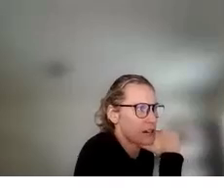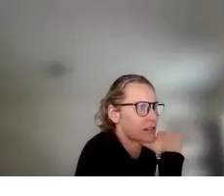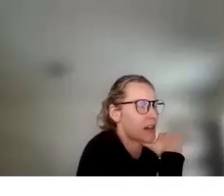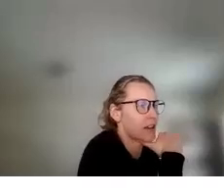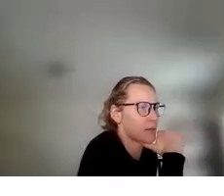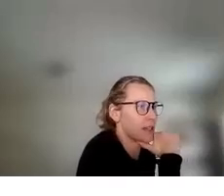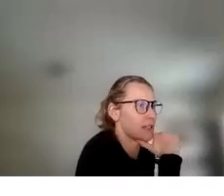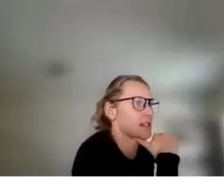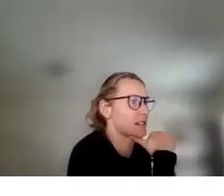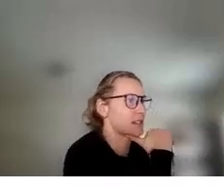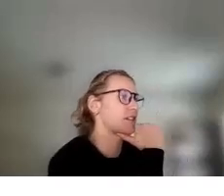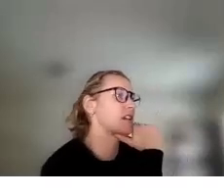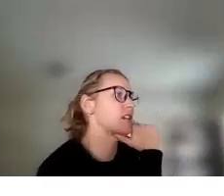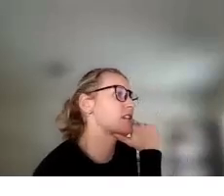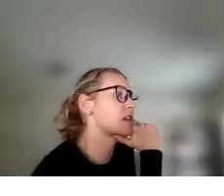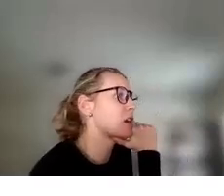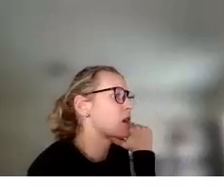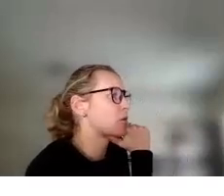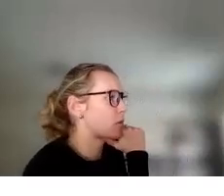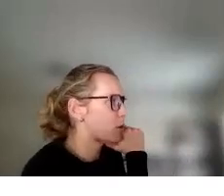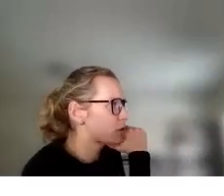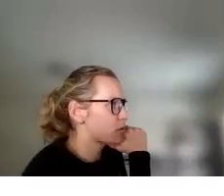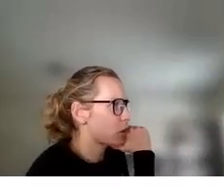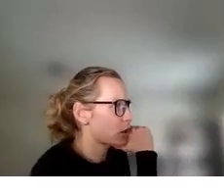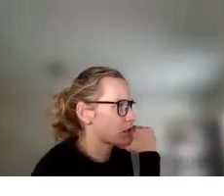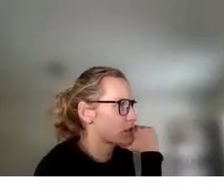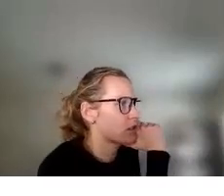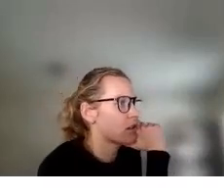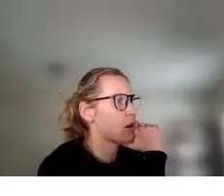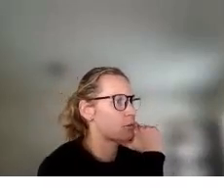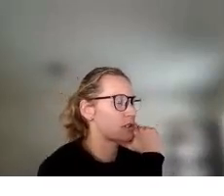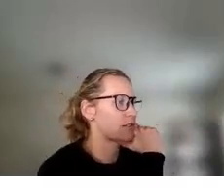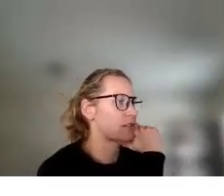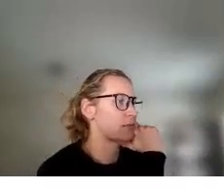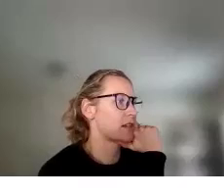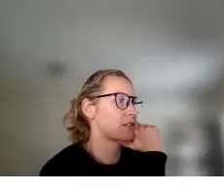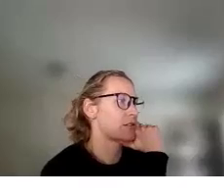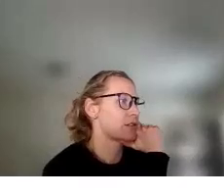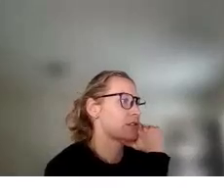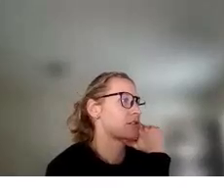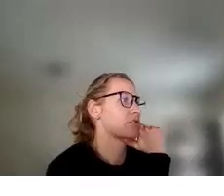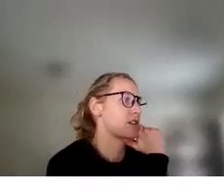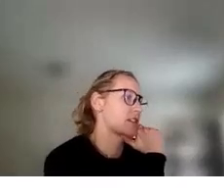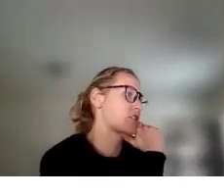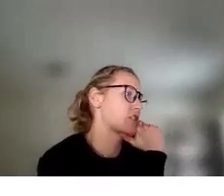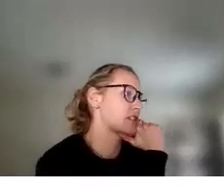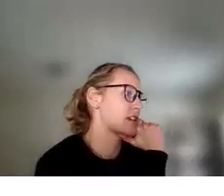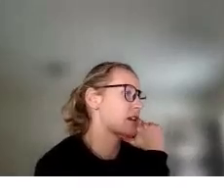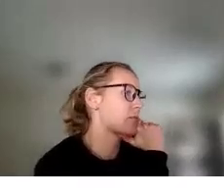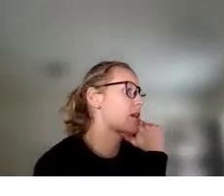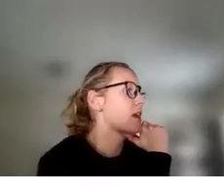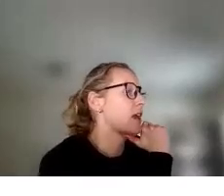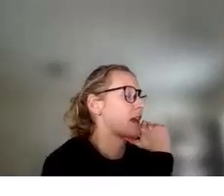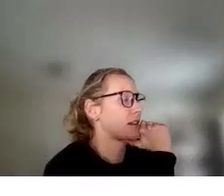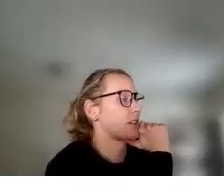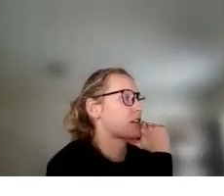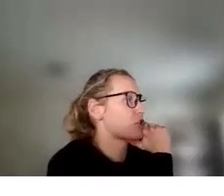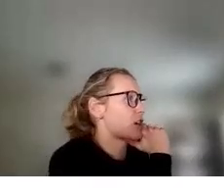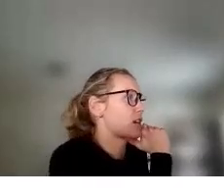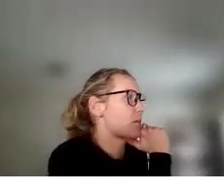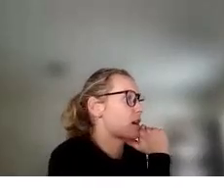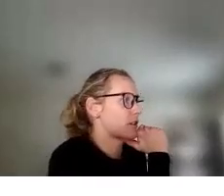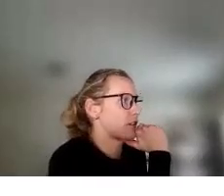personal care, health maintenance activities, remote supports, home delivered meals, transition setup,